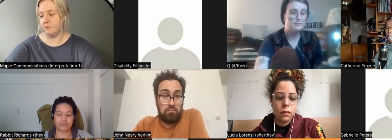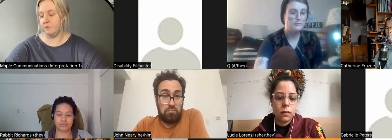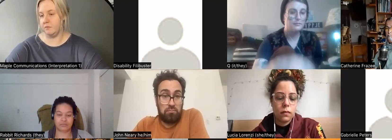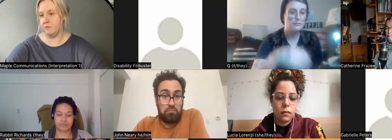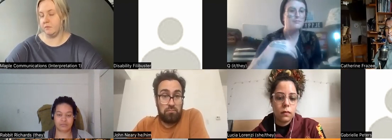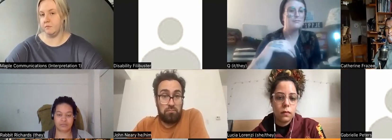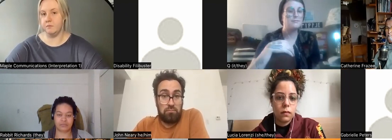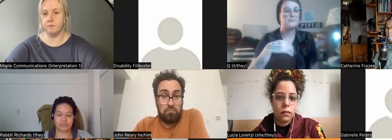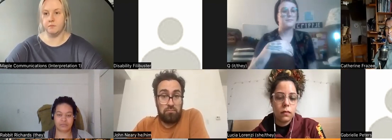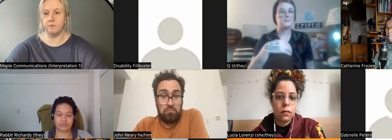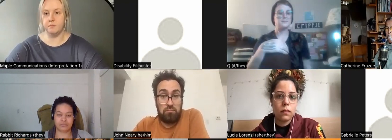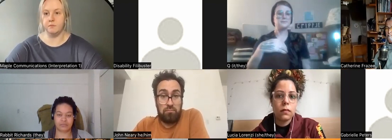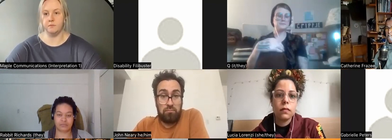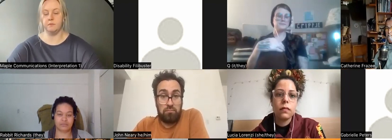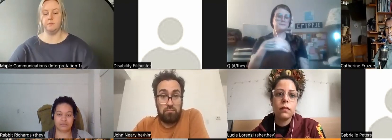Thank you, everyone.